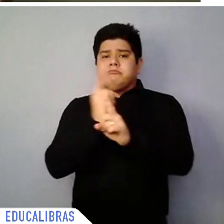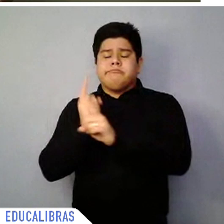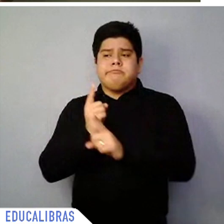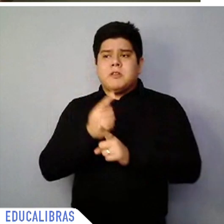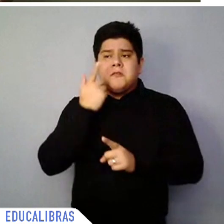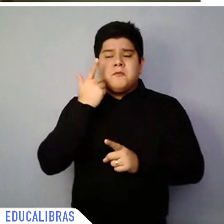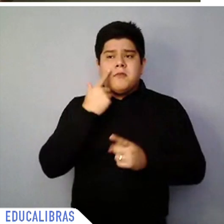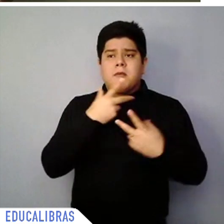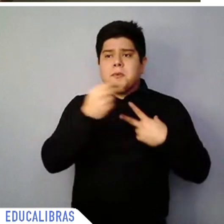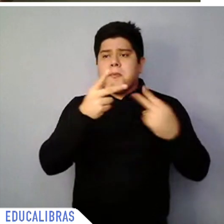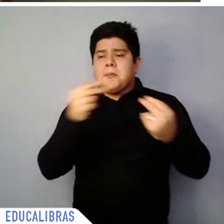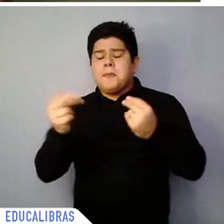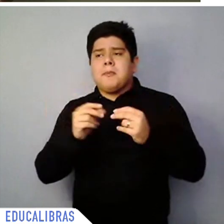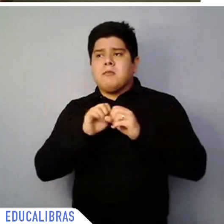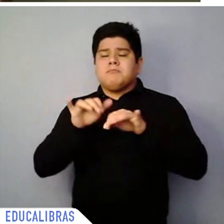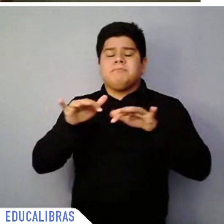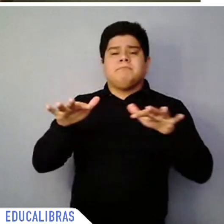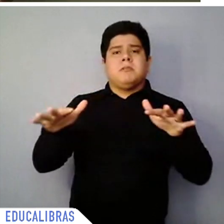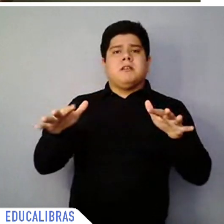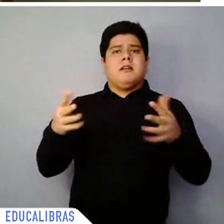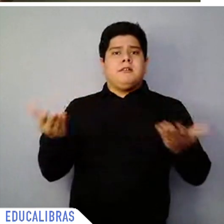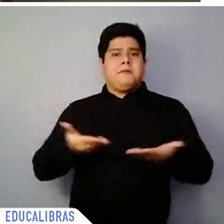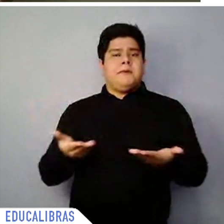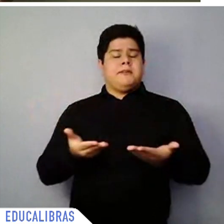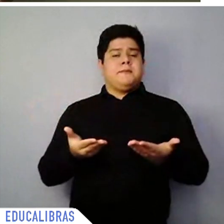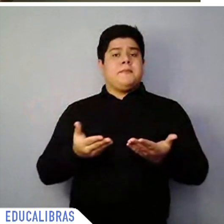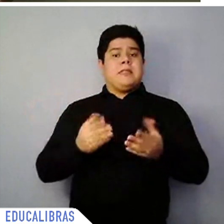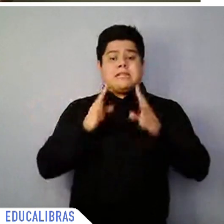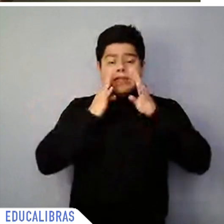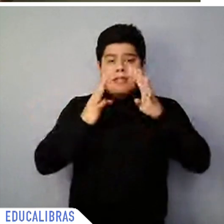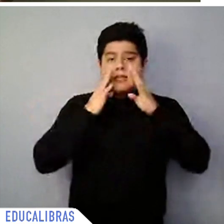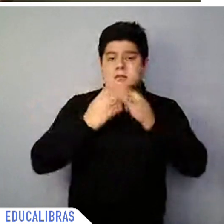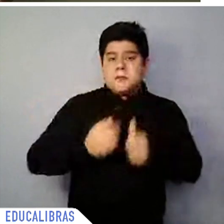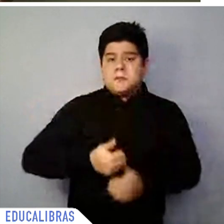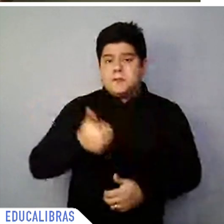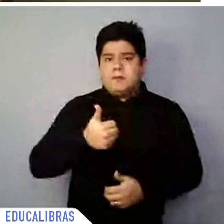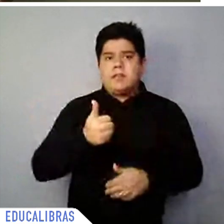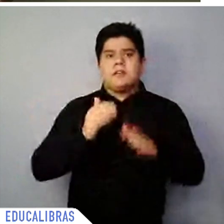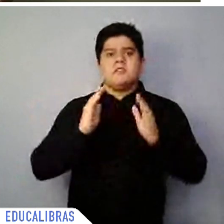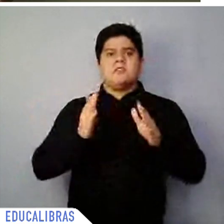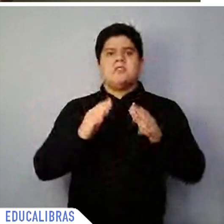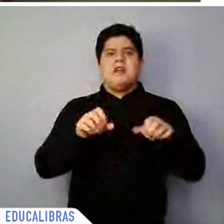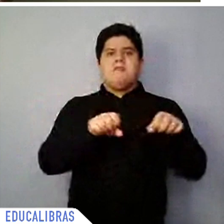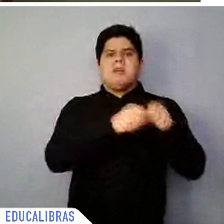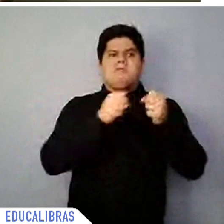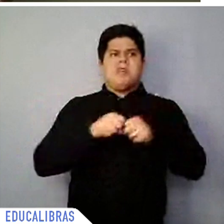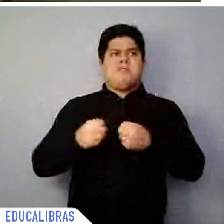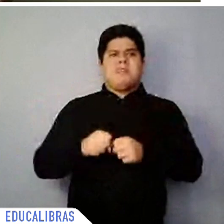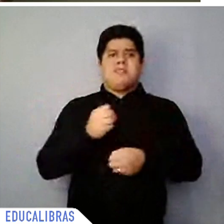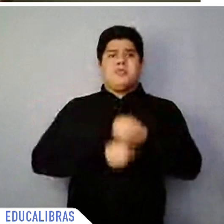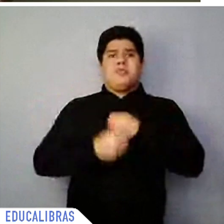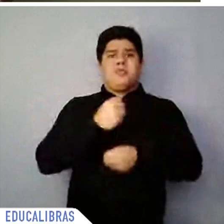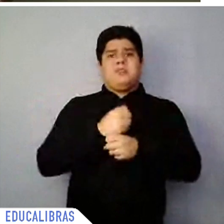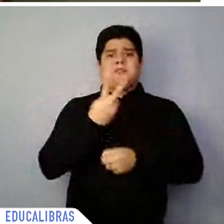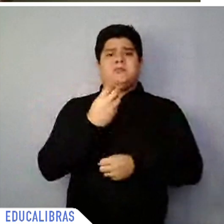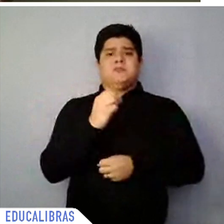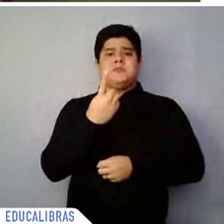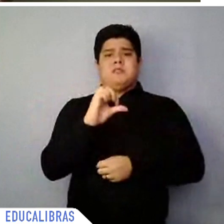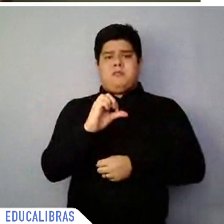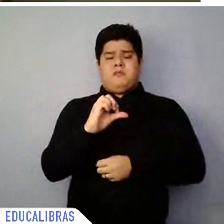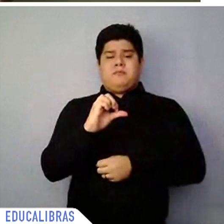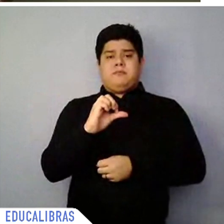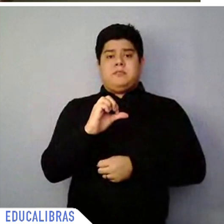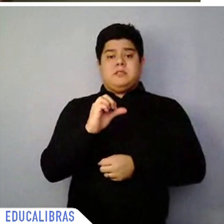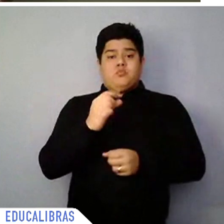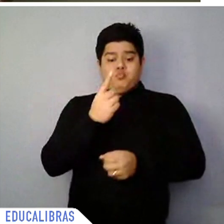to identify immunization needs in outer skirts in more